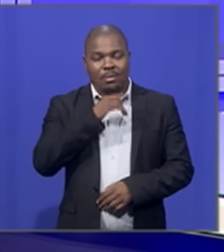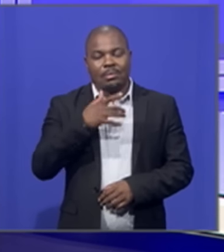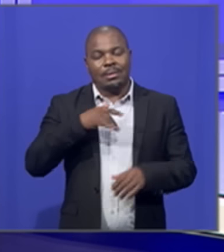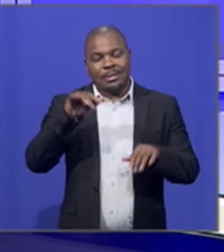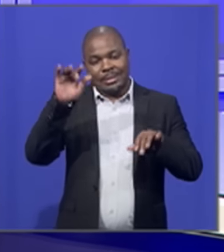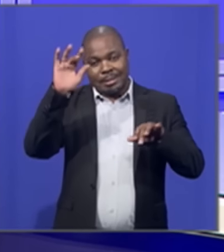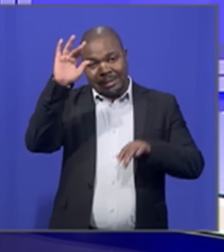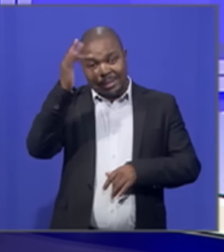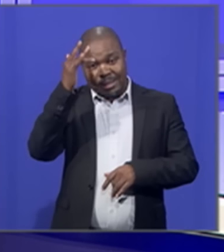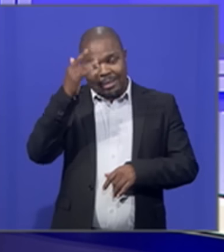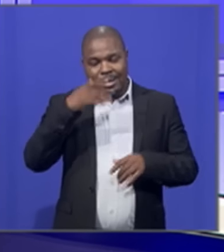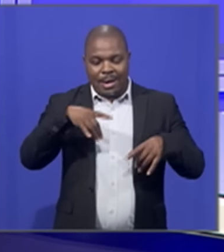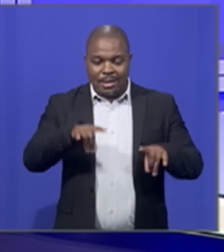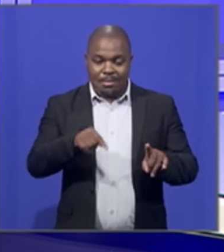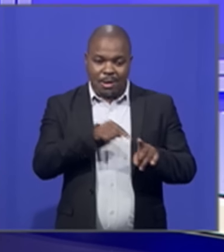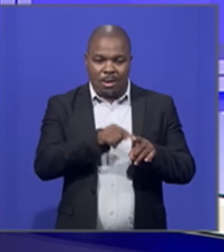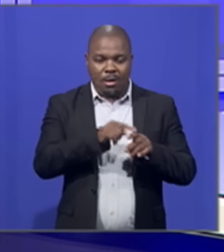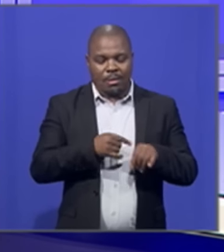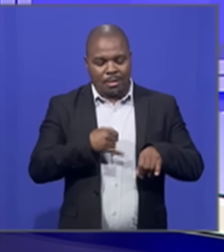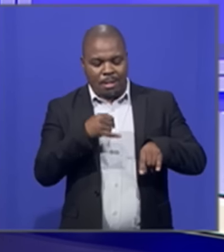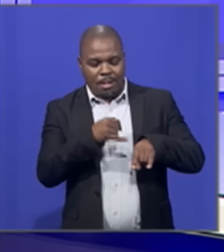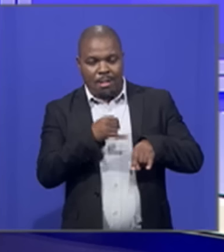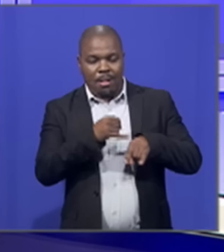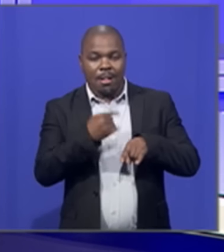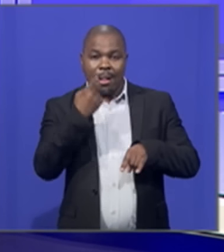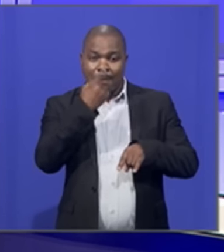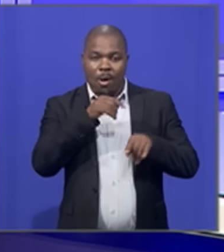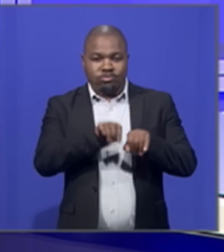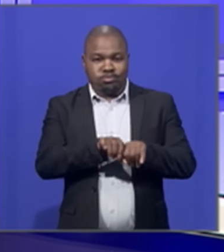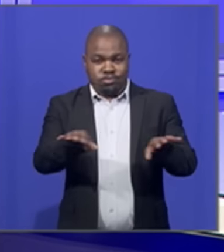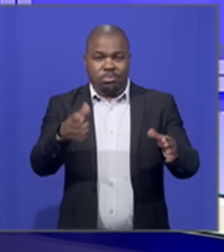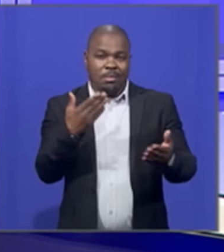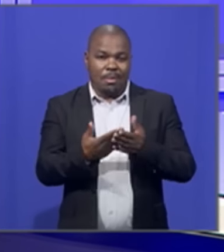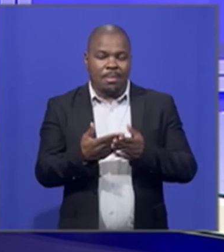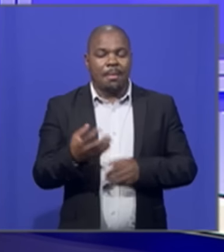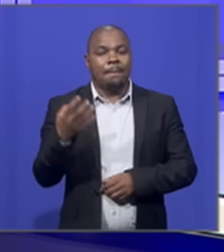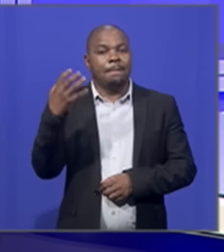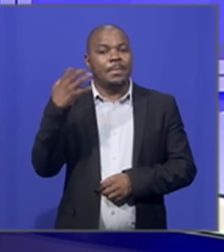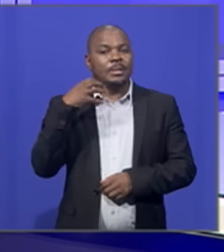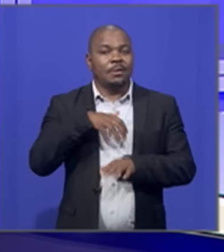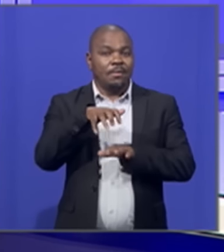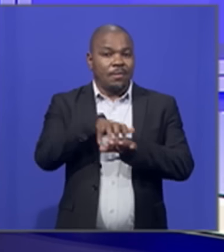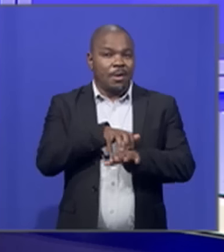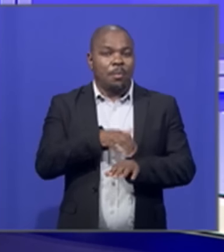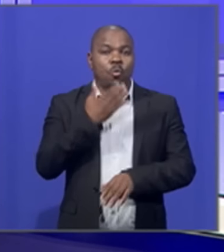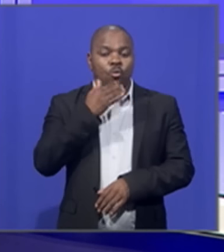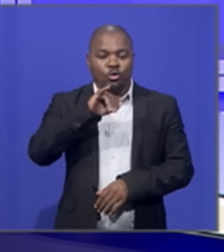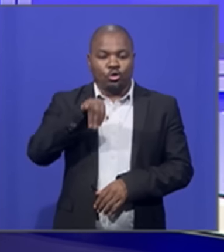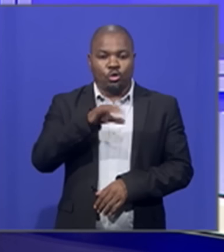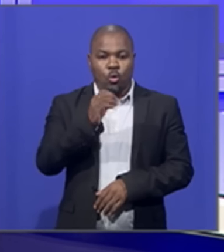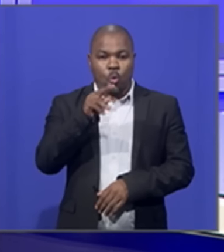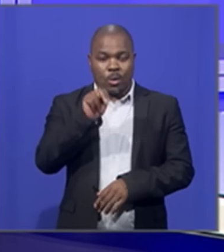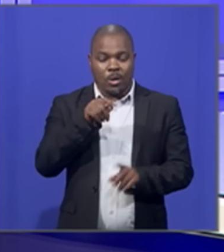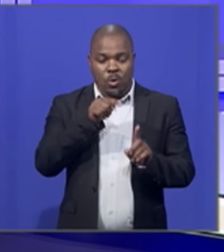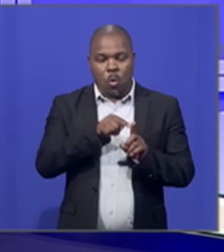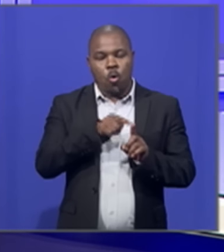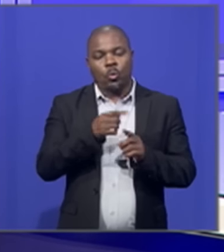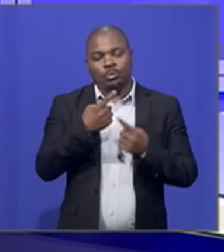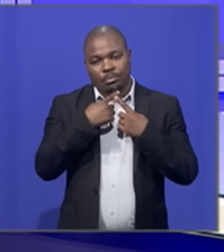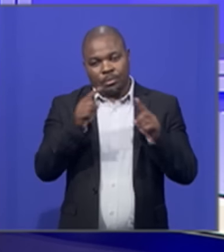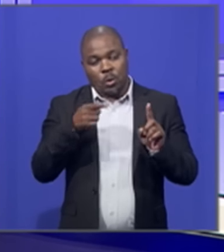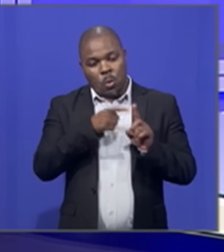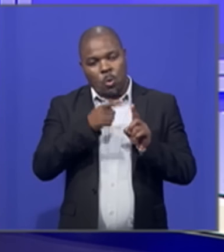ga bolwetši bja tlhako le molomo ka Limpopo. Seo ke go ya le katona ya temo John Steenhuisen yo a itilego pele lesolo la bone